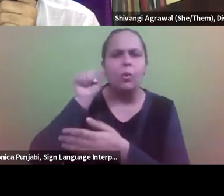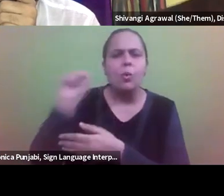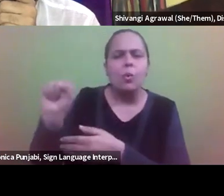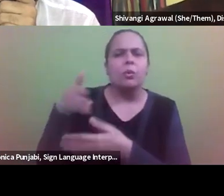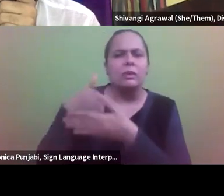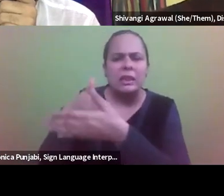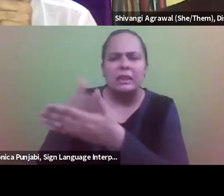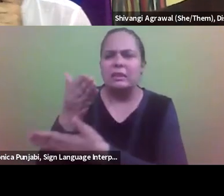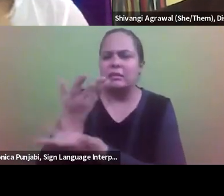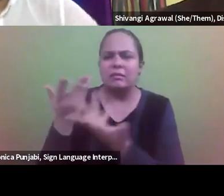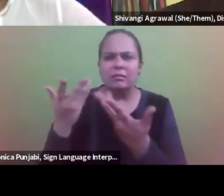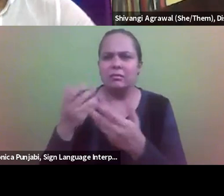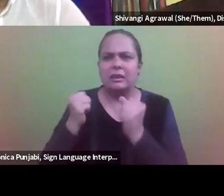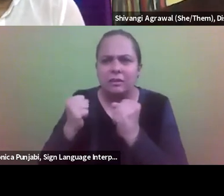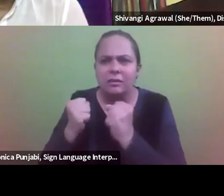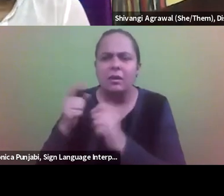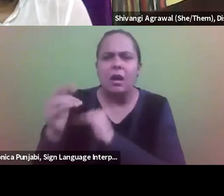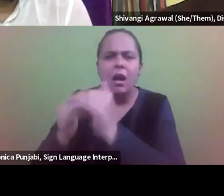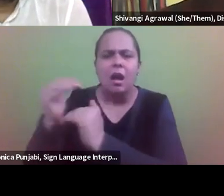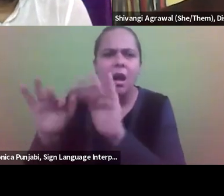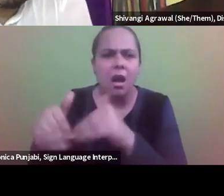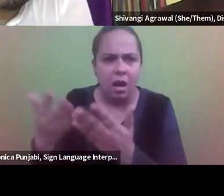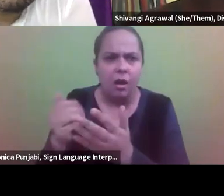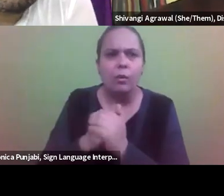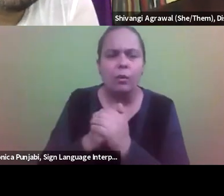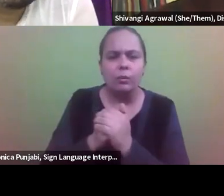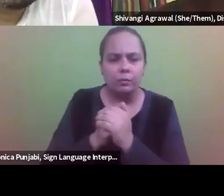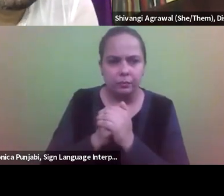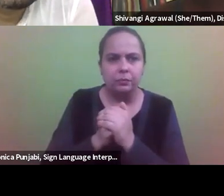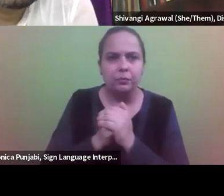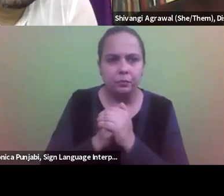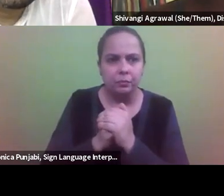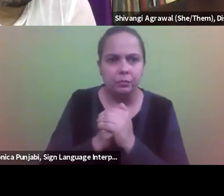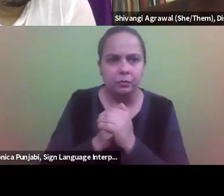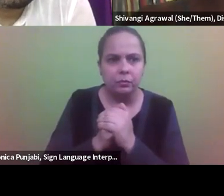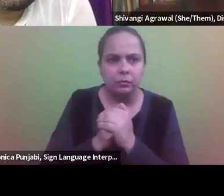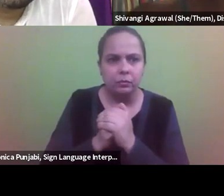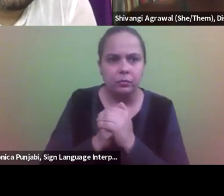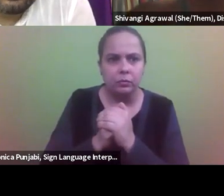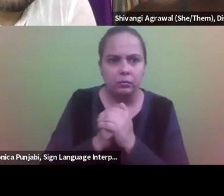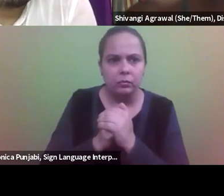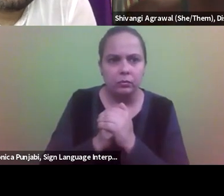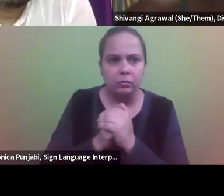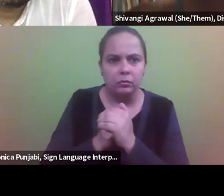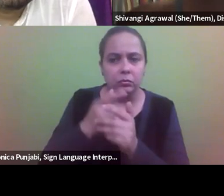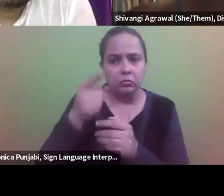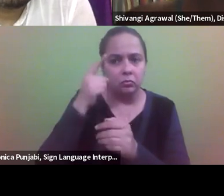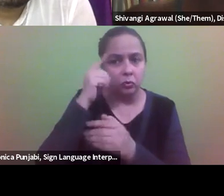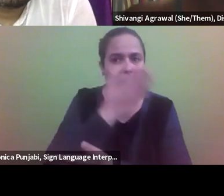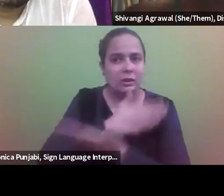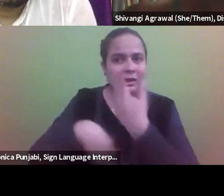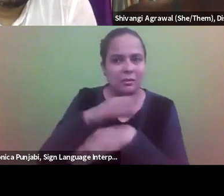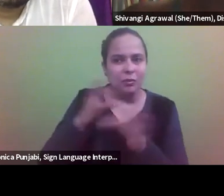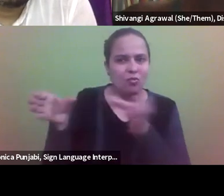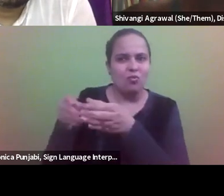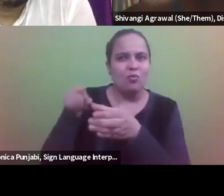recognized and harder to spot. And so how they struggle to integrate, and what